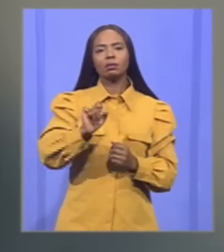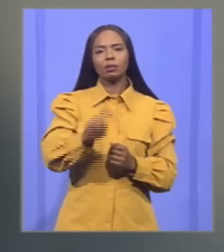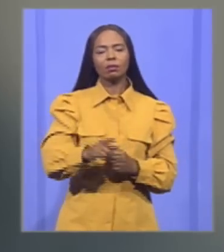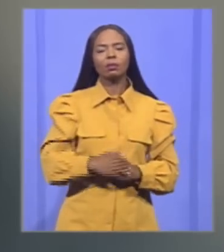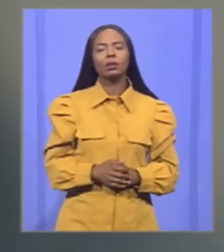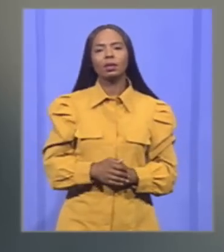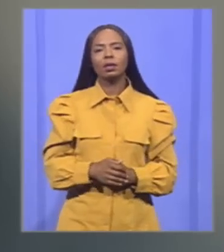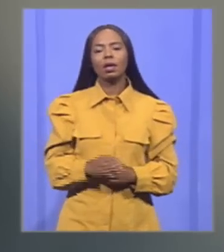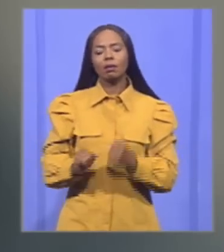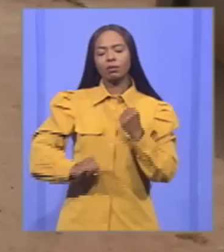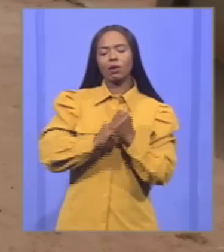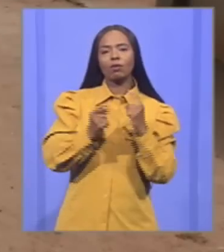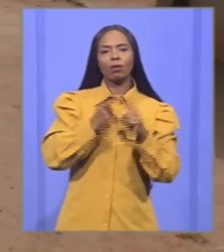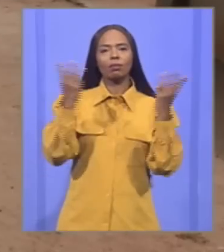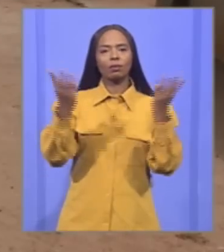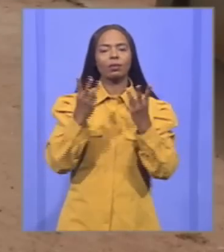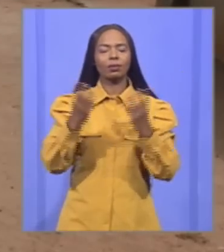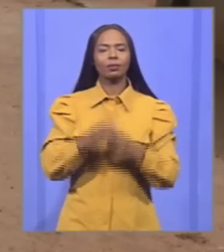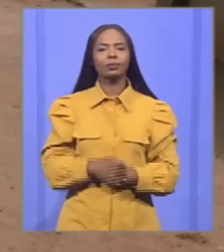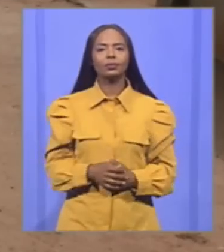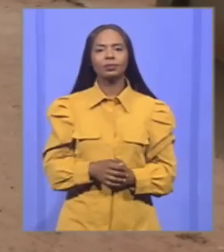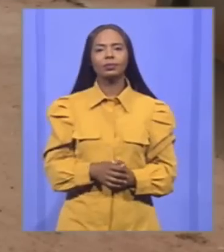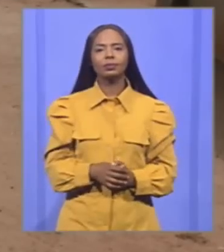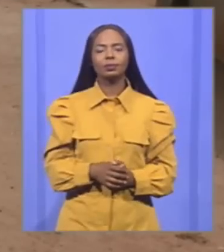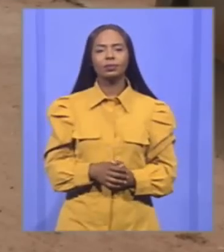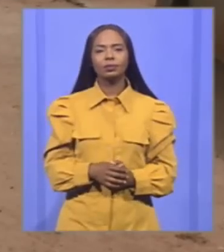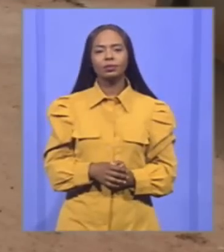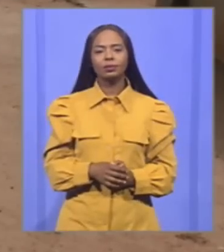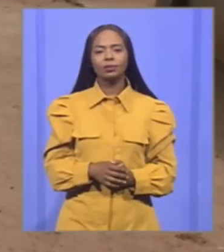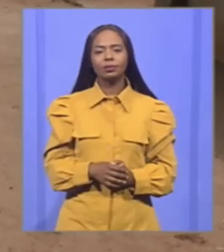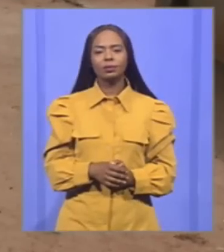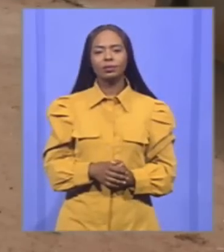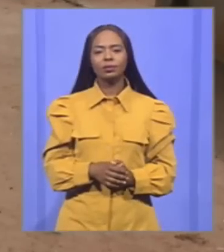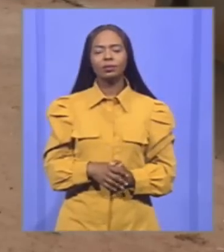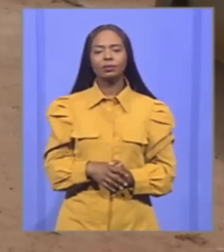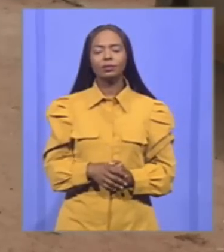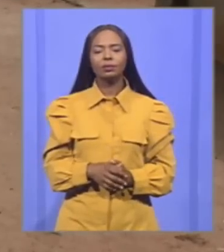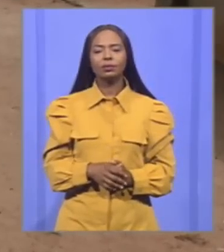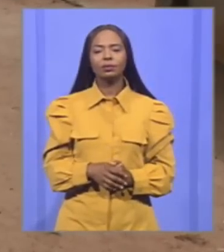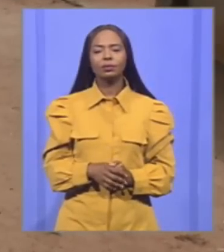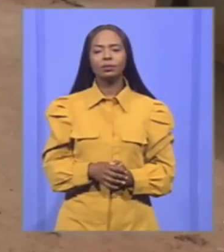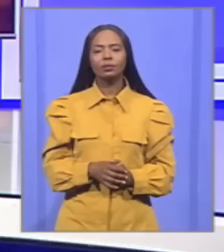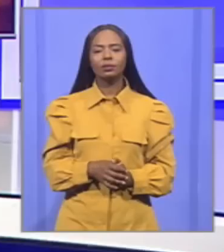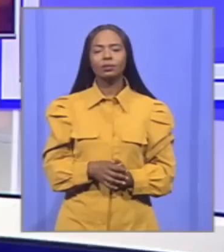assistance of the public. Thabiso Khadebe, Ditaba tsa SABC Kimberley.